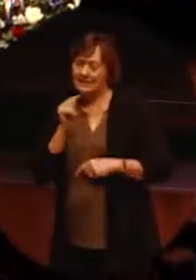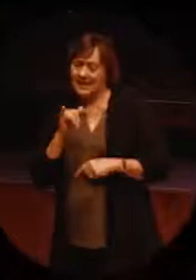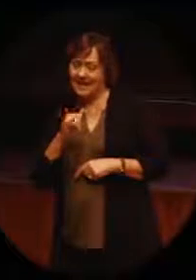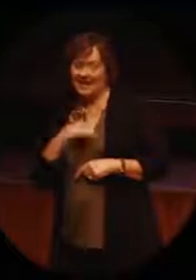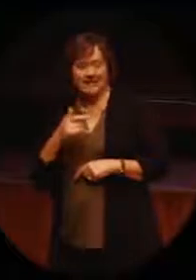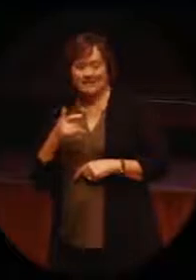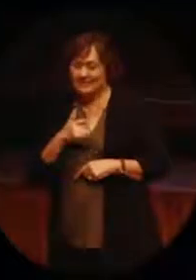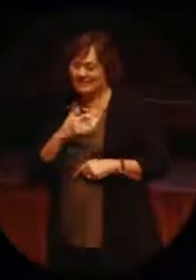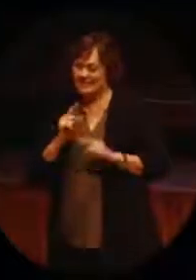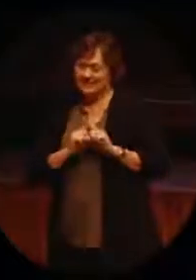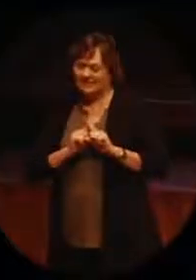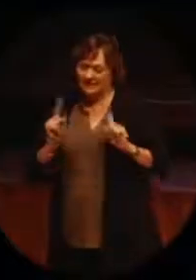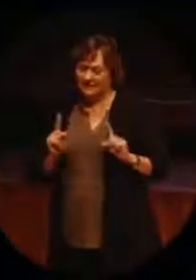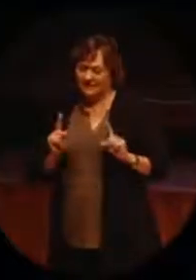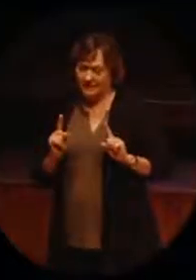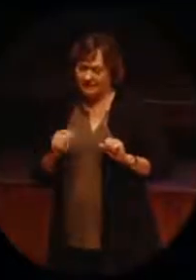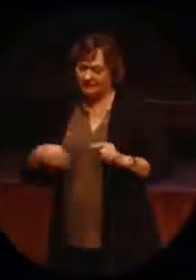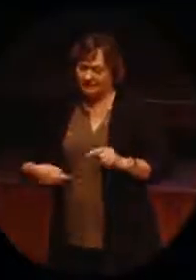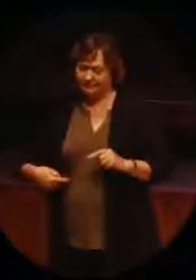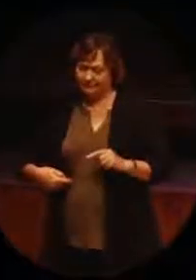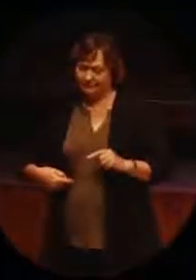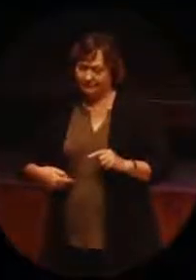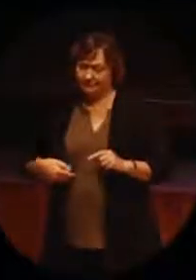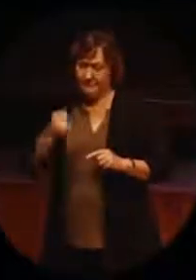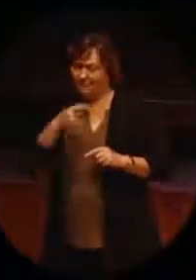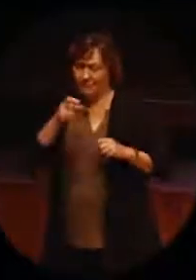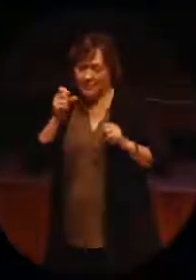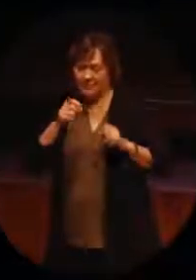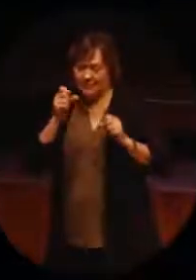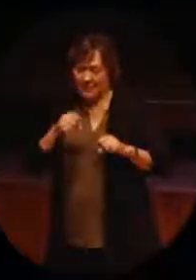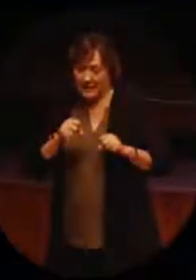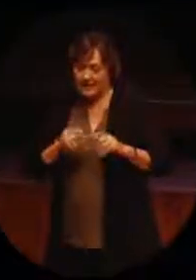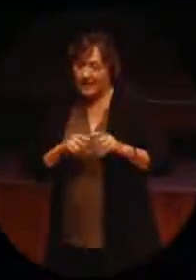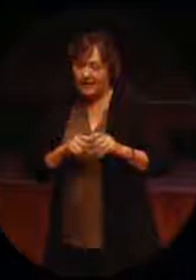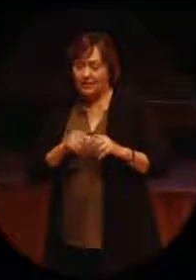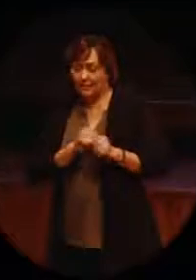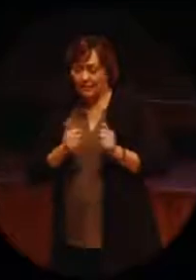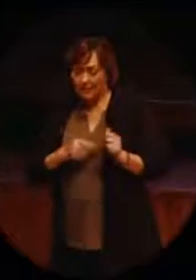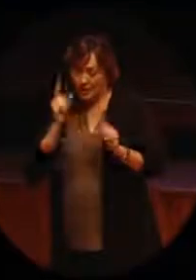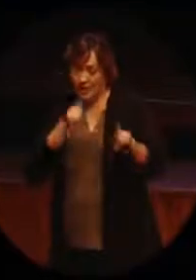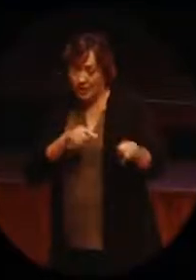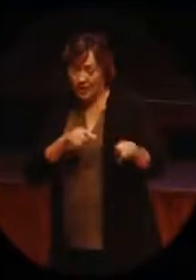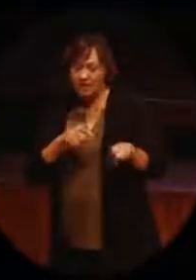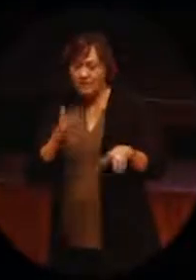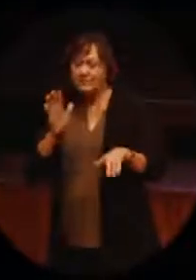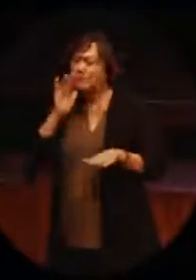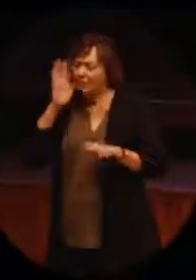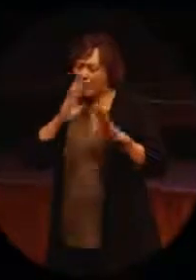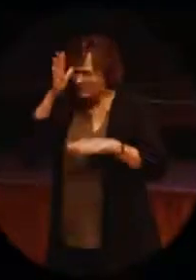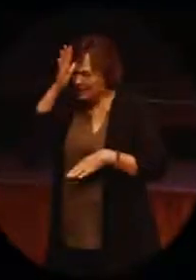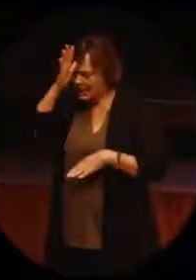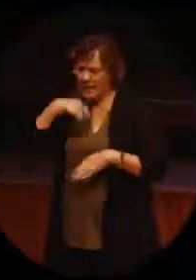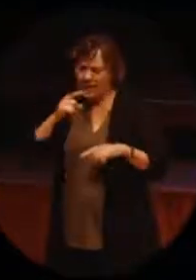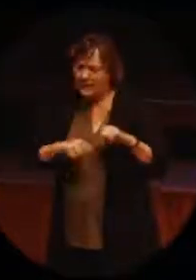Ty, this time I feel completely different. If there's any way you can get out of it, do. And he said, don't worry, Dad. Can't tell you who